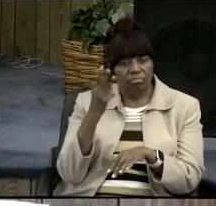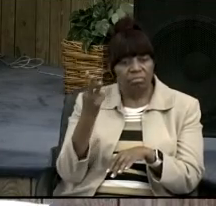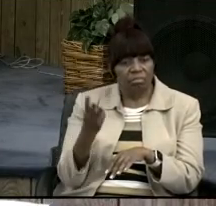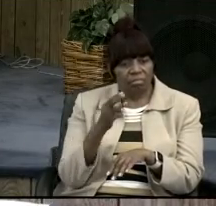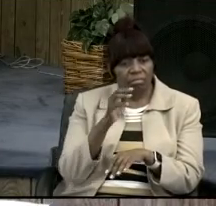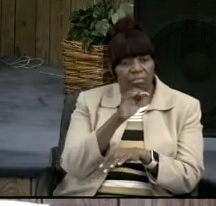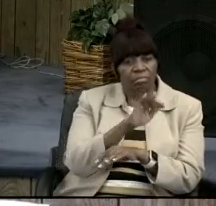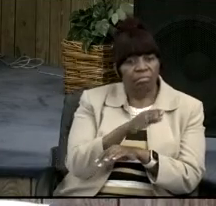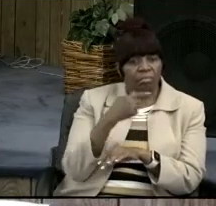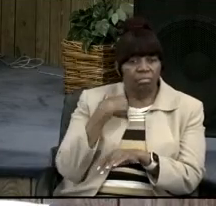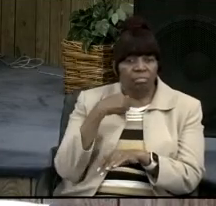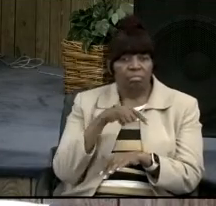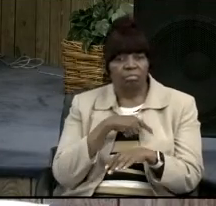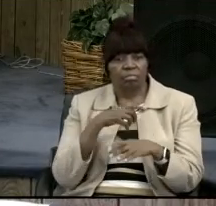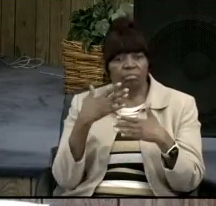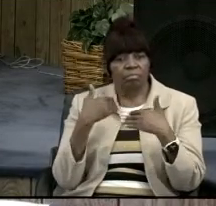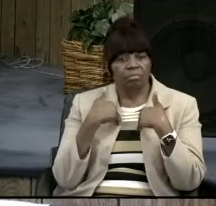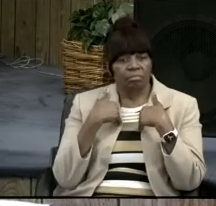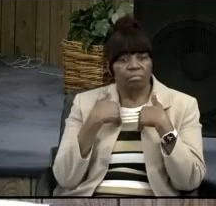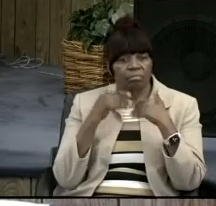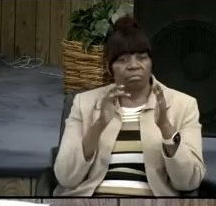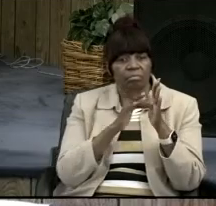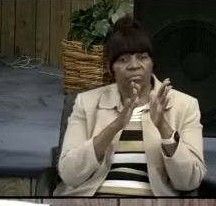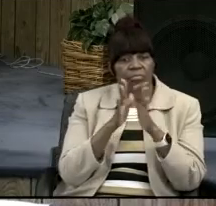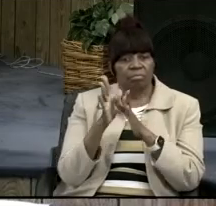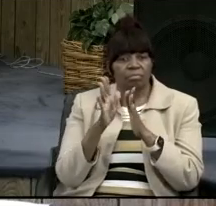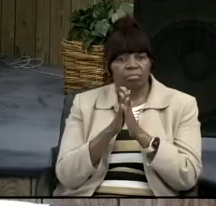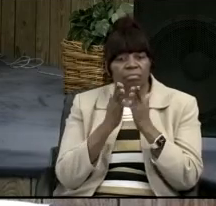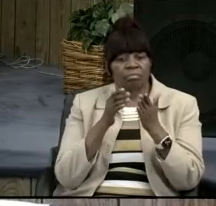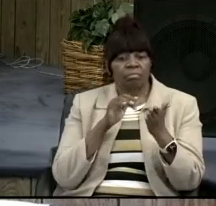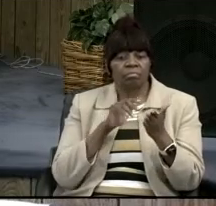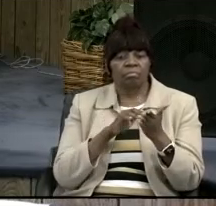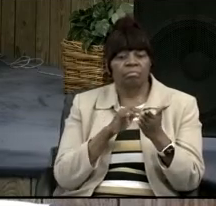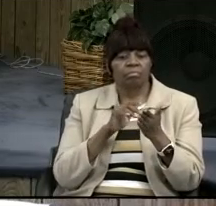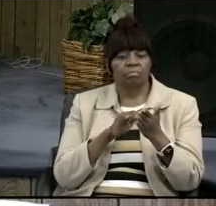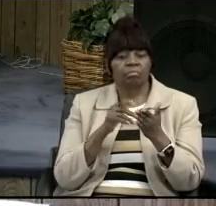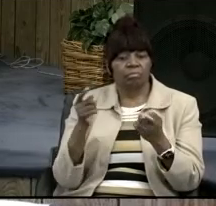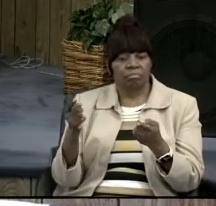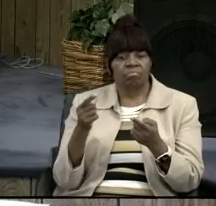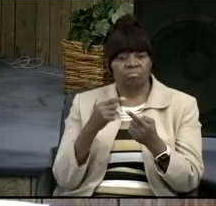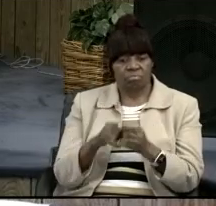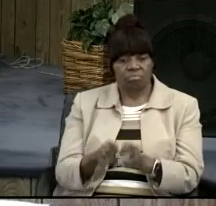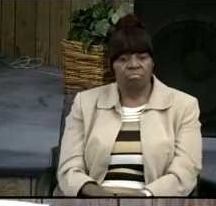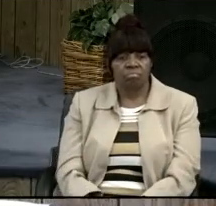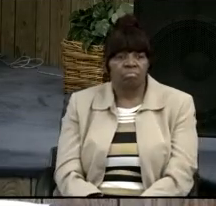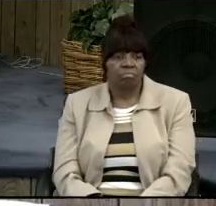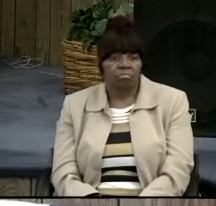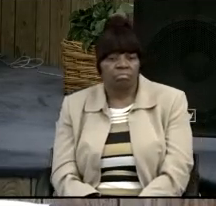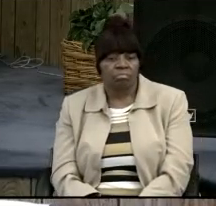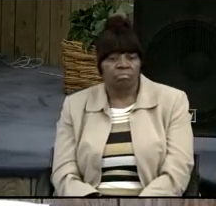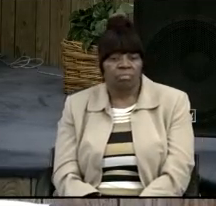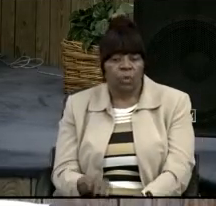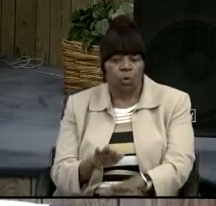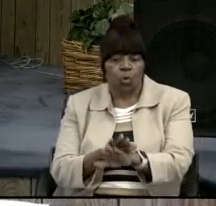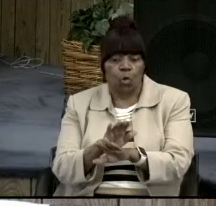we also have Bible study. So you can come on Bible study also on Zoom.